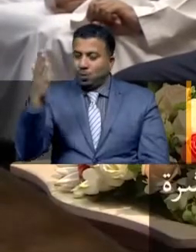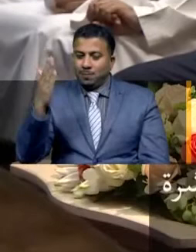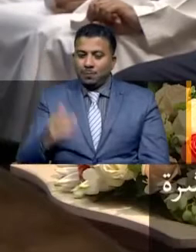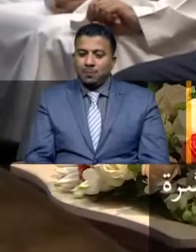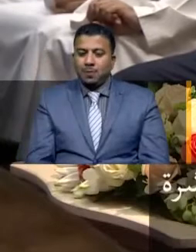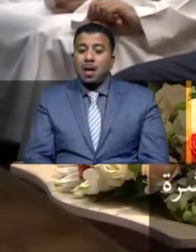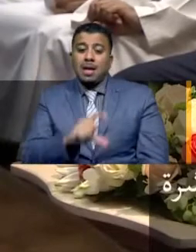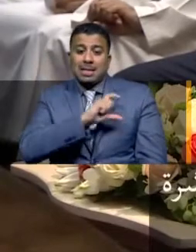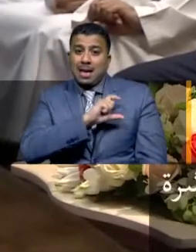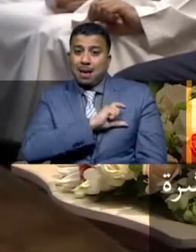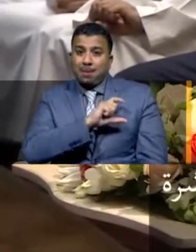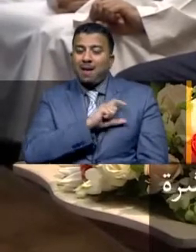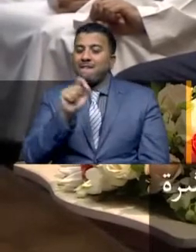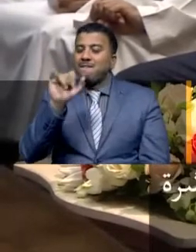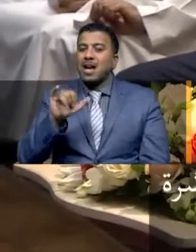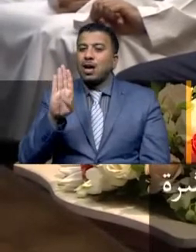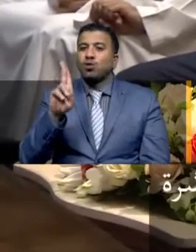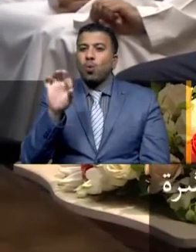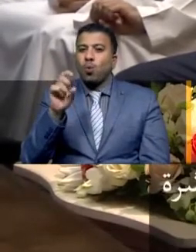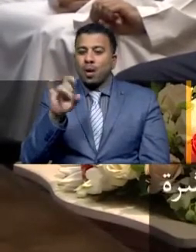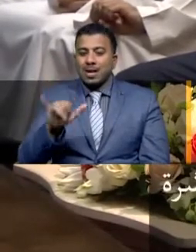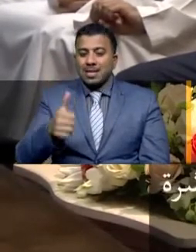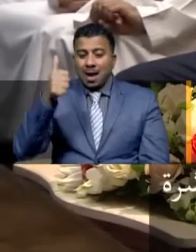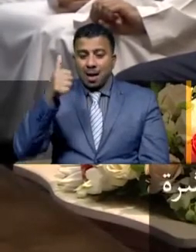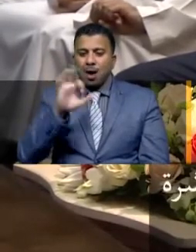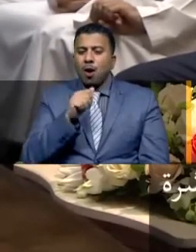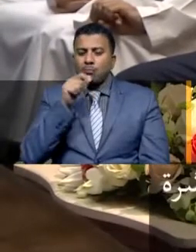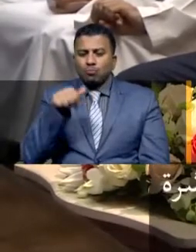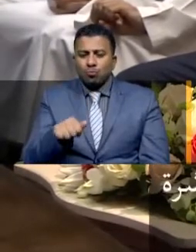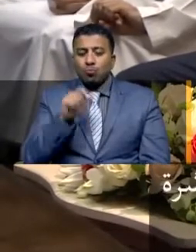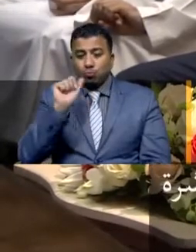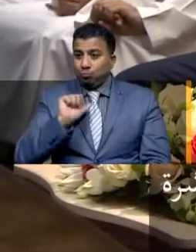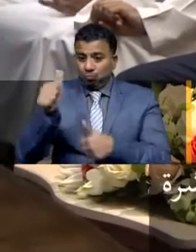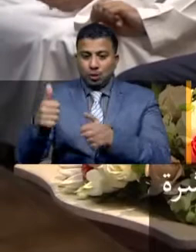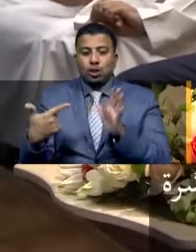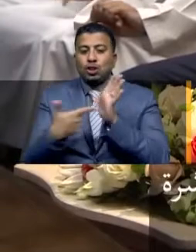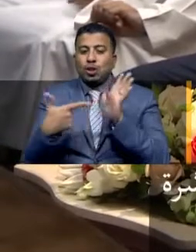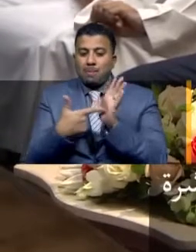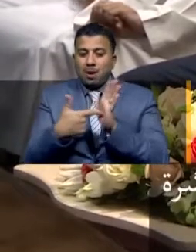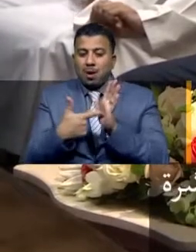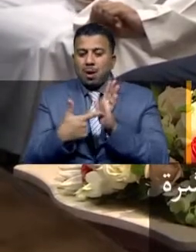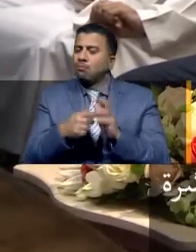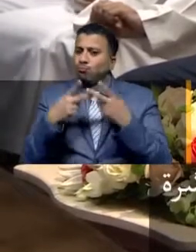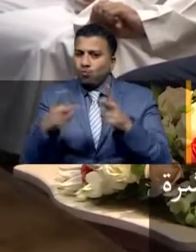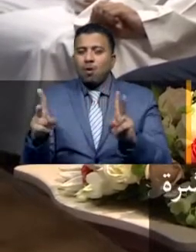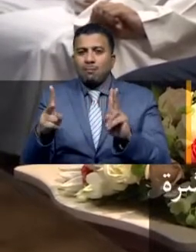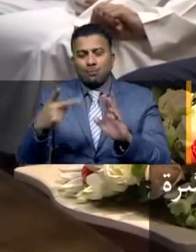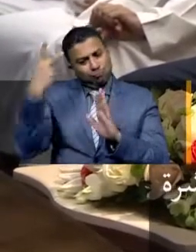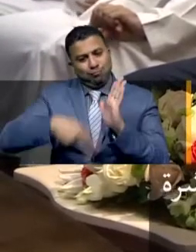Students from Victoria, when they go to the universities, admission was not